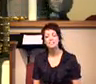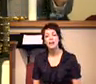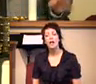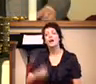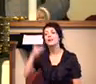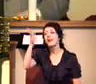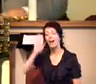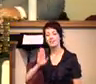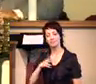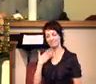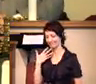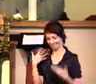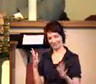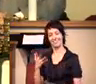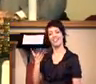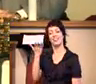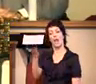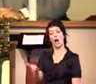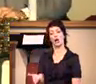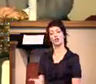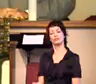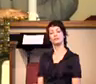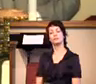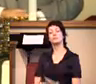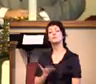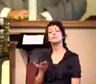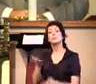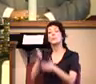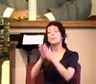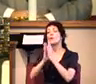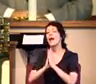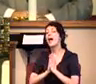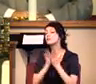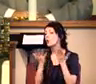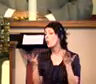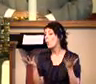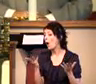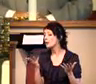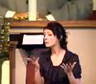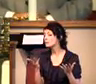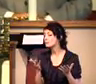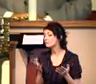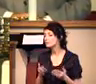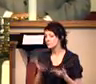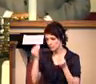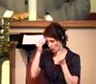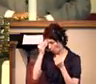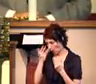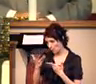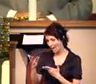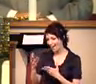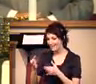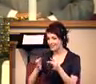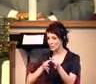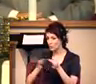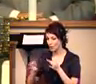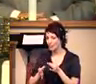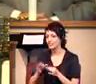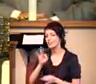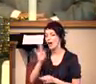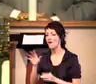God's already there. Yes. All we ask is that you obey the instructions of the